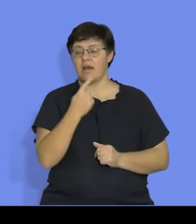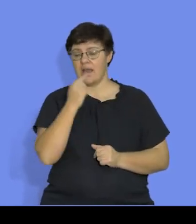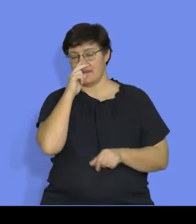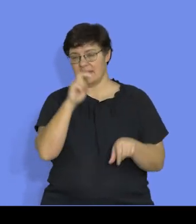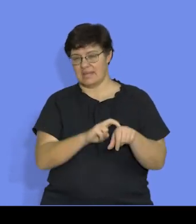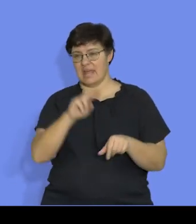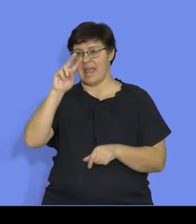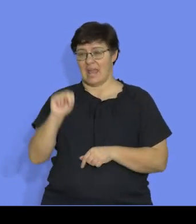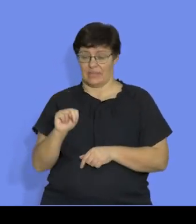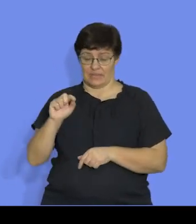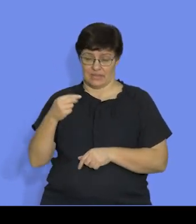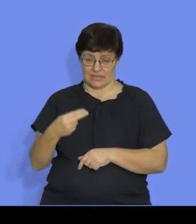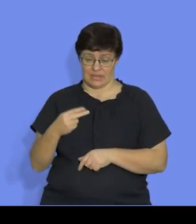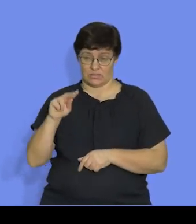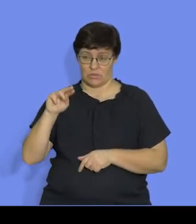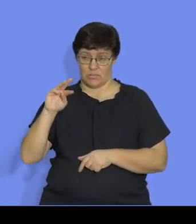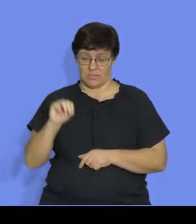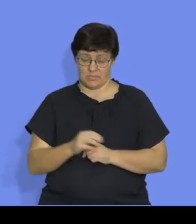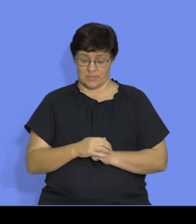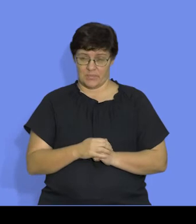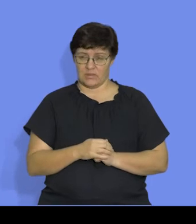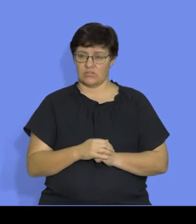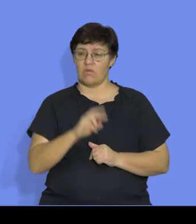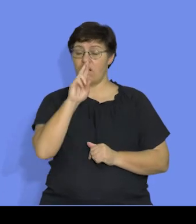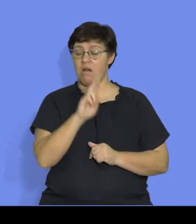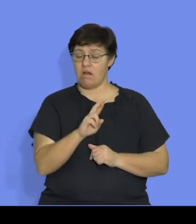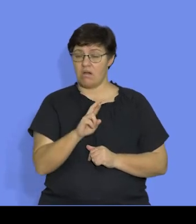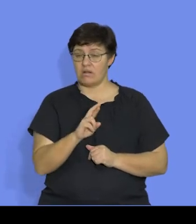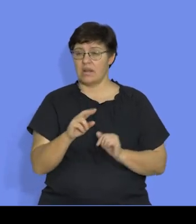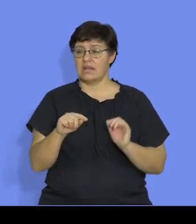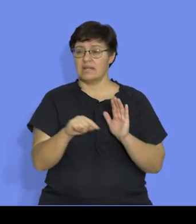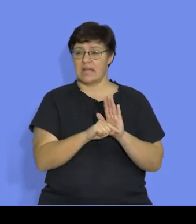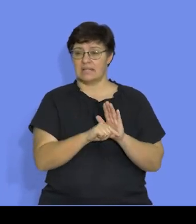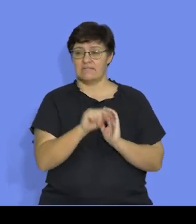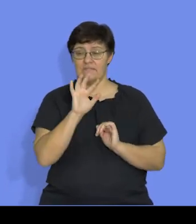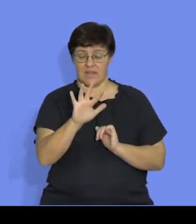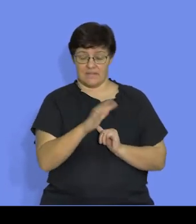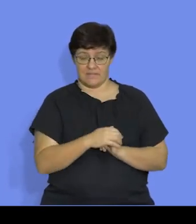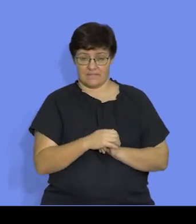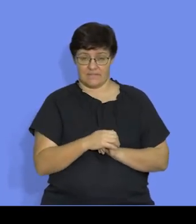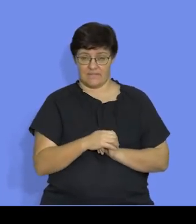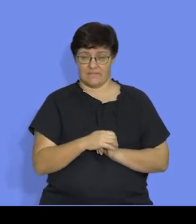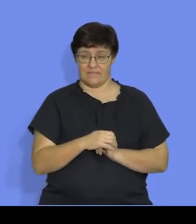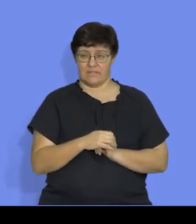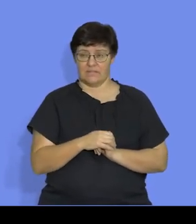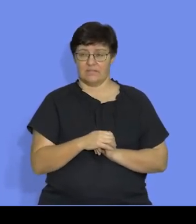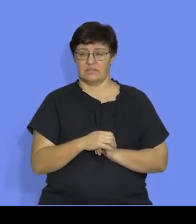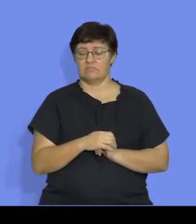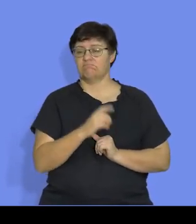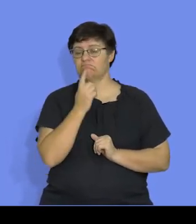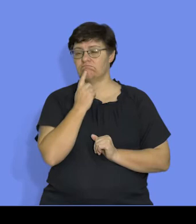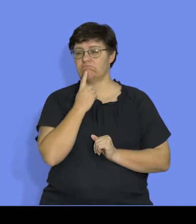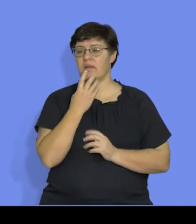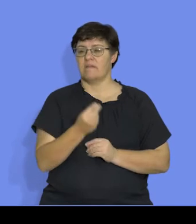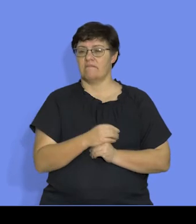need the nth term. So when R is negative 5, we're going